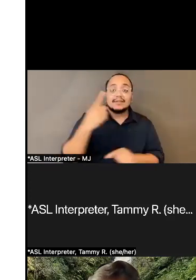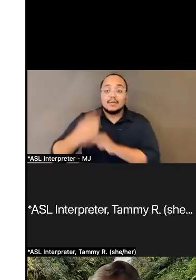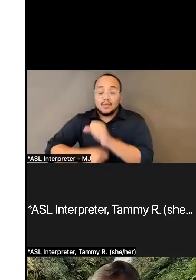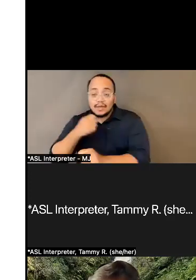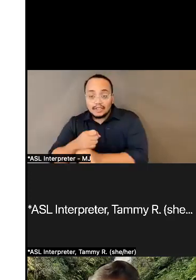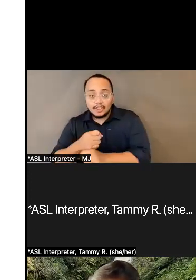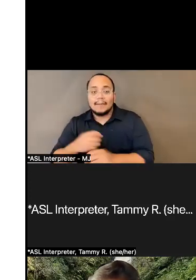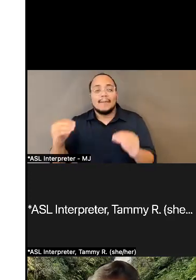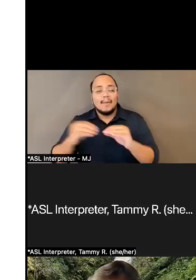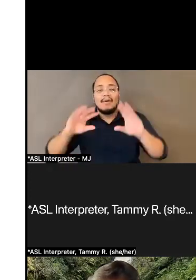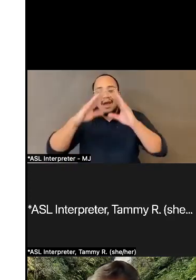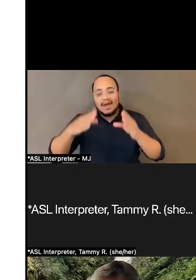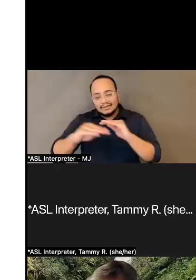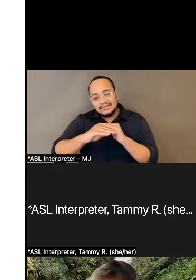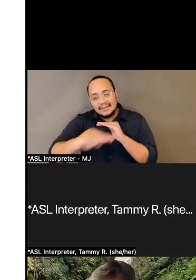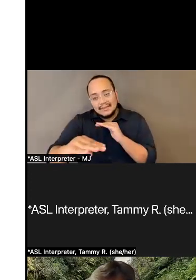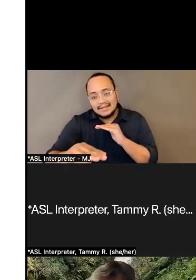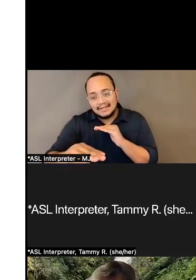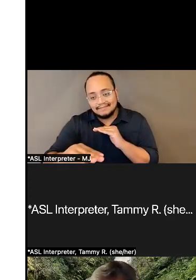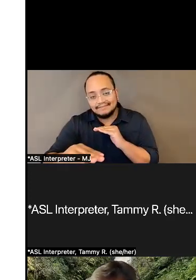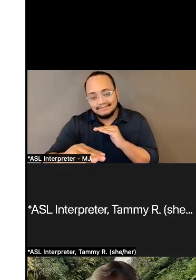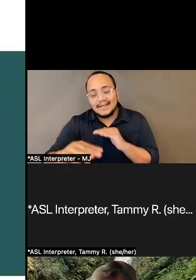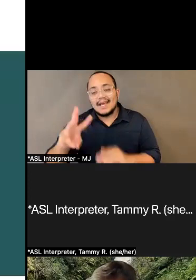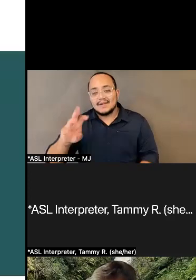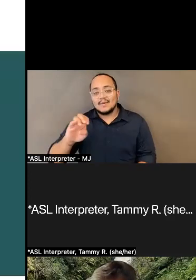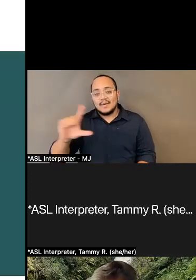housing stability, safety, and well-being.